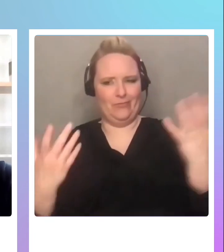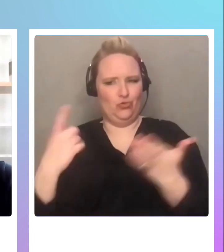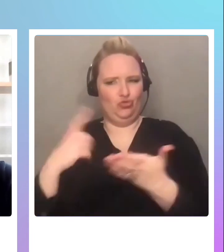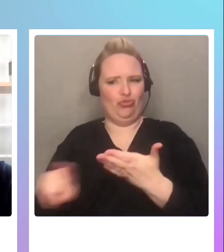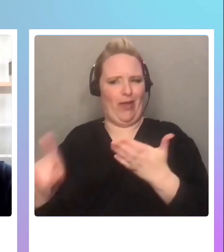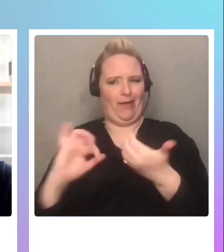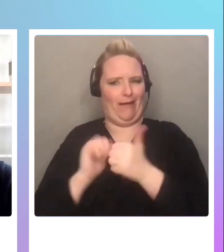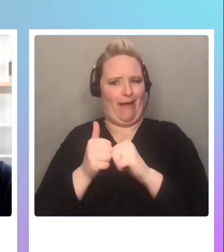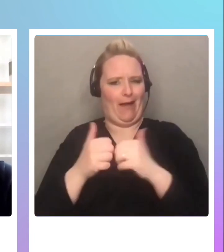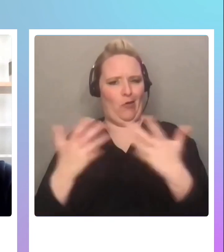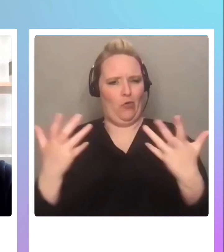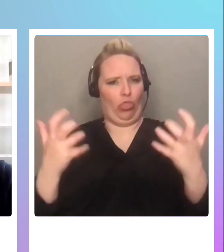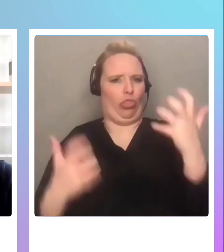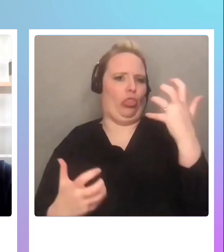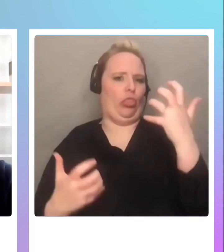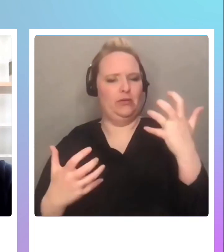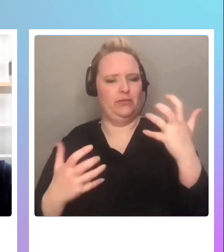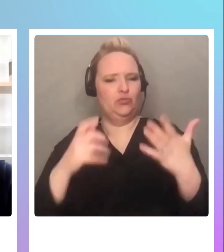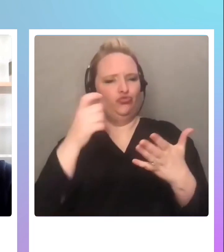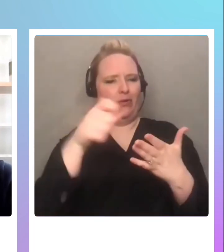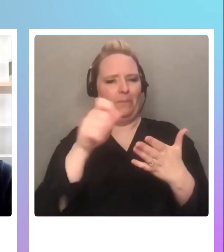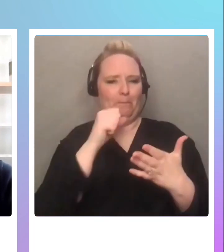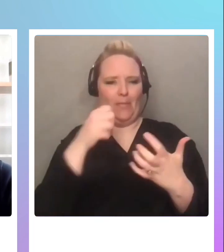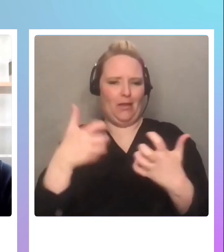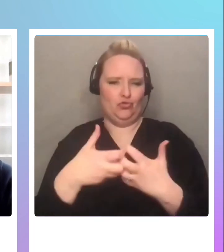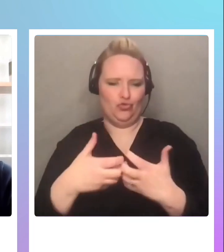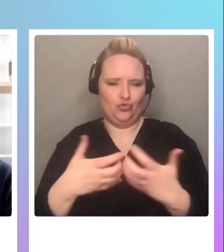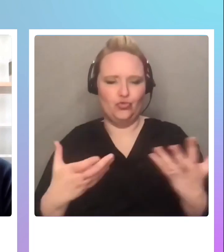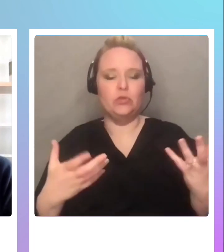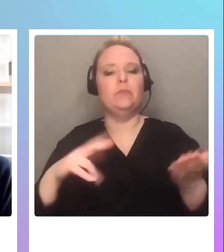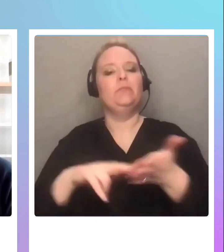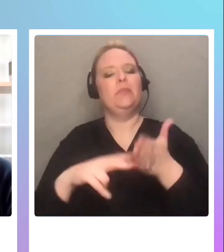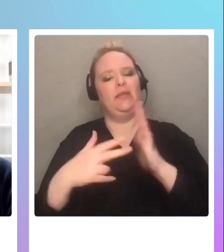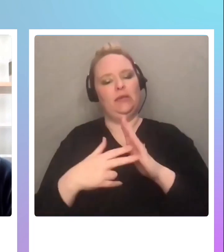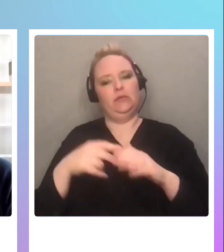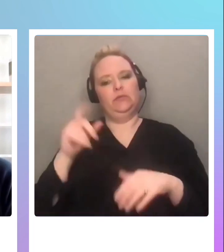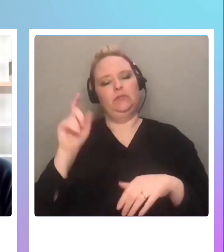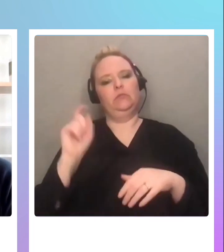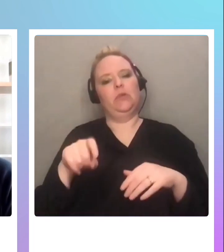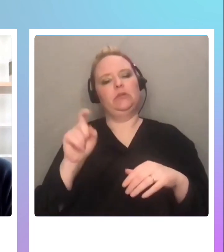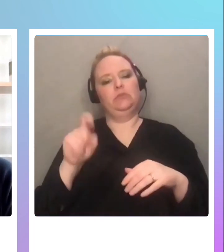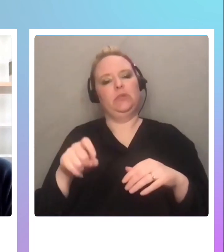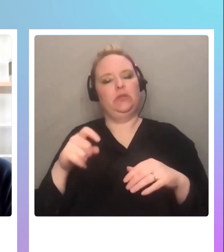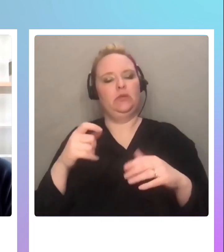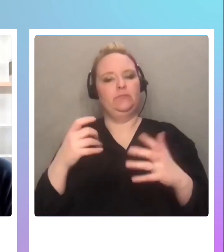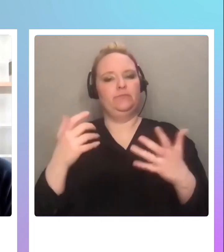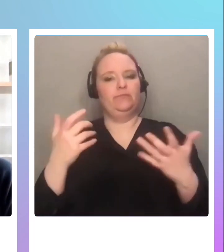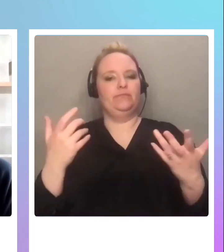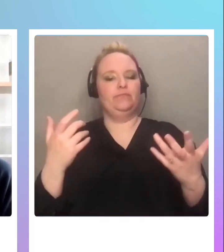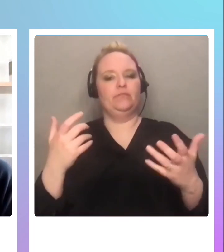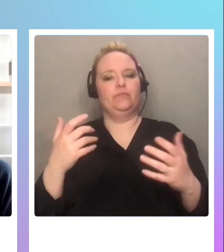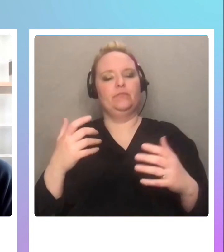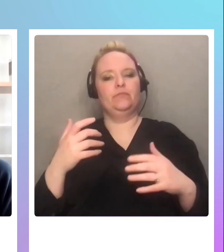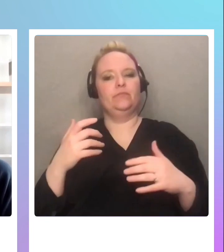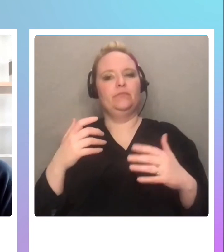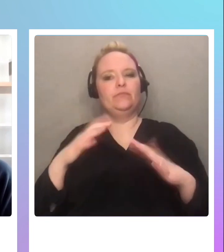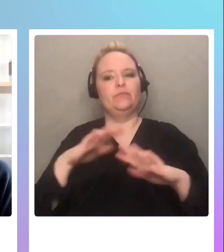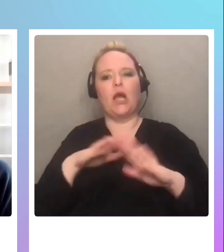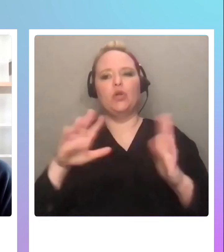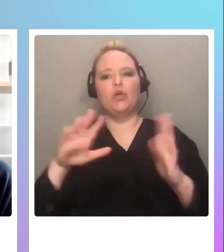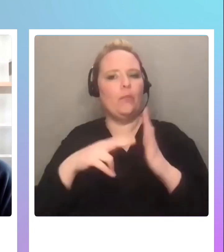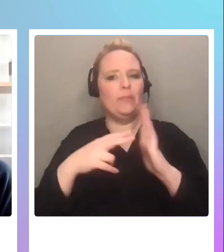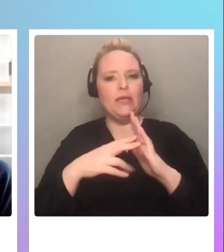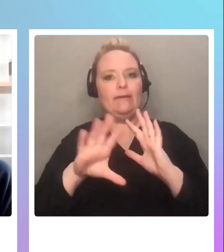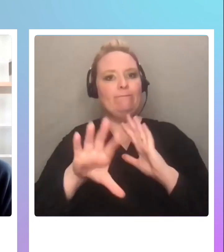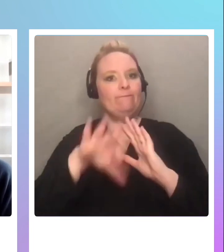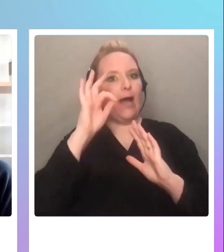you testing for? So it really needs to be something that so I'm not saying find a list and